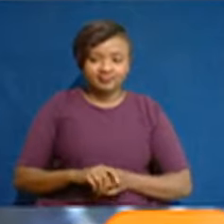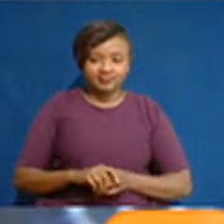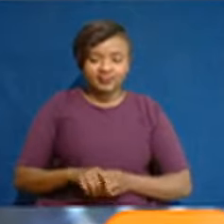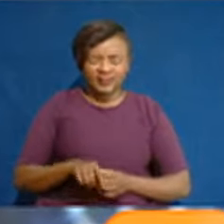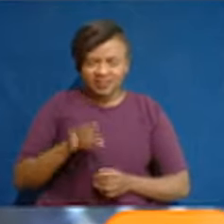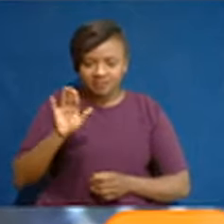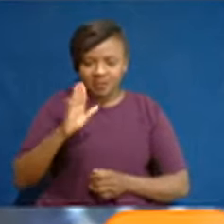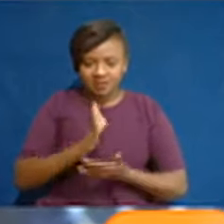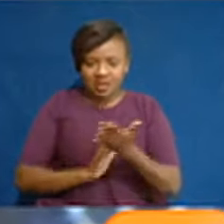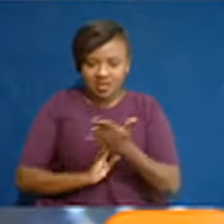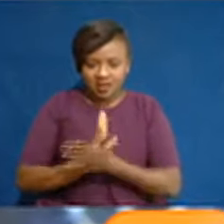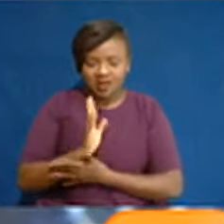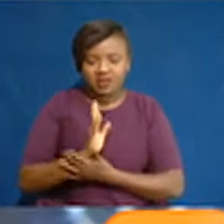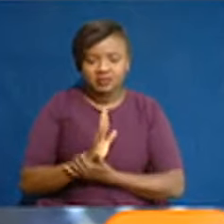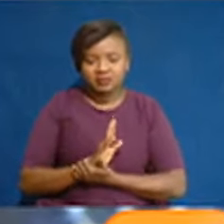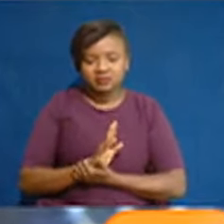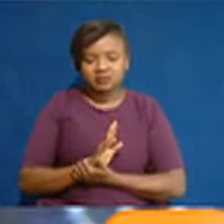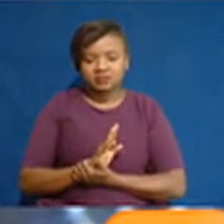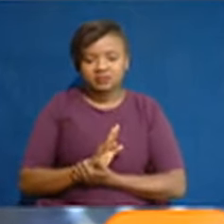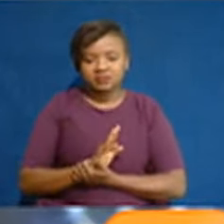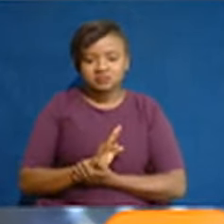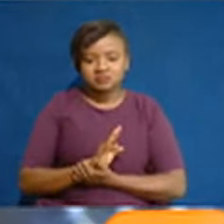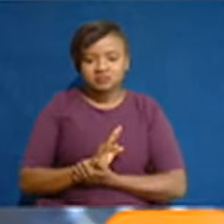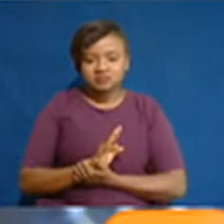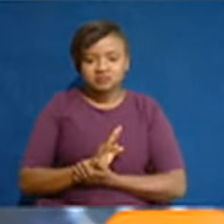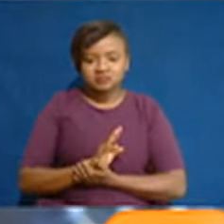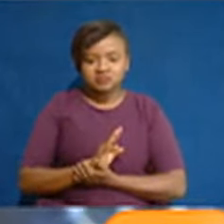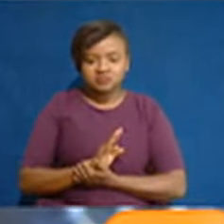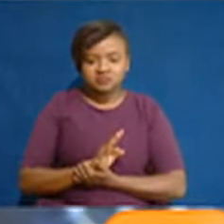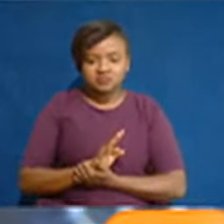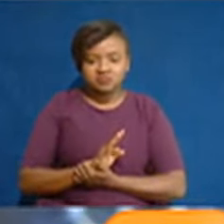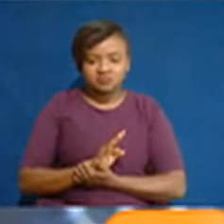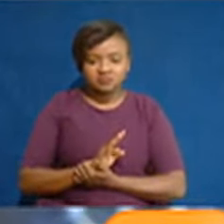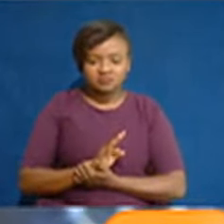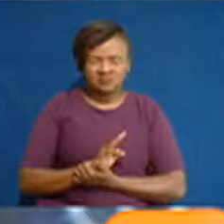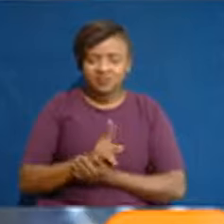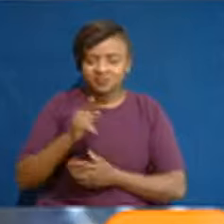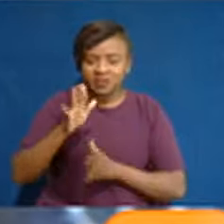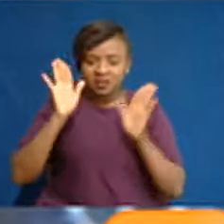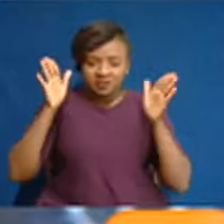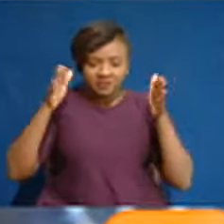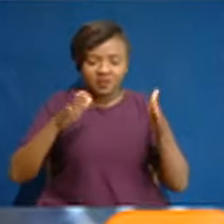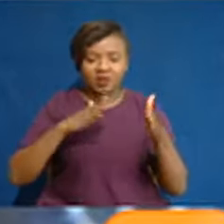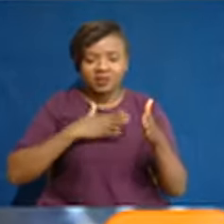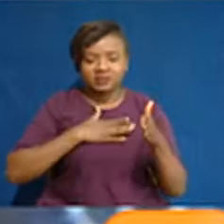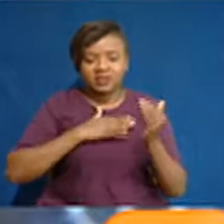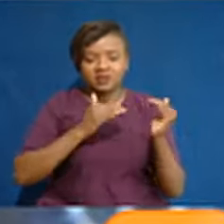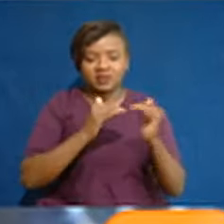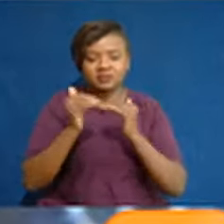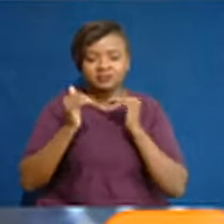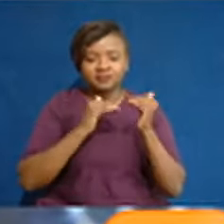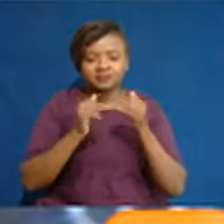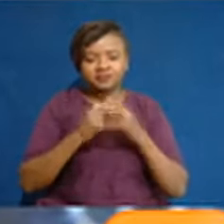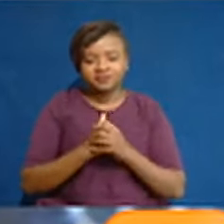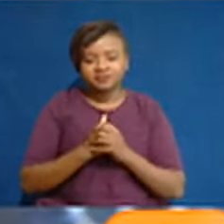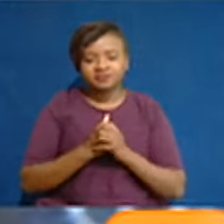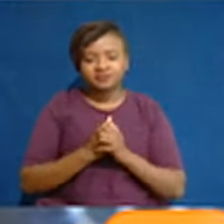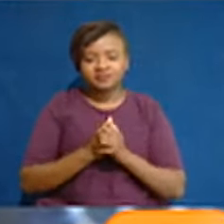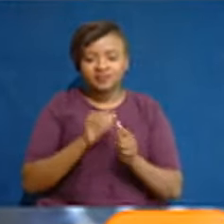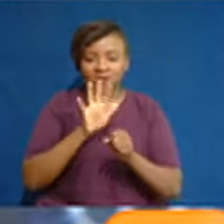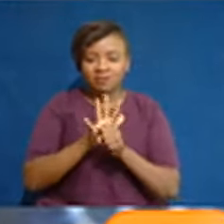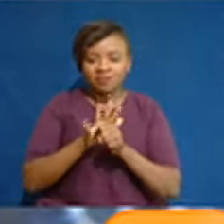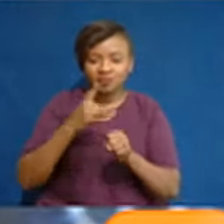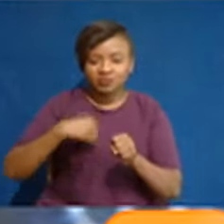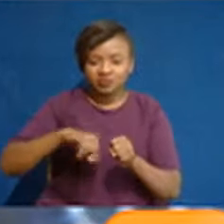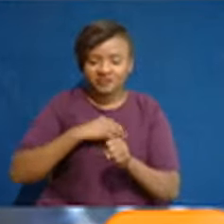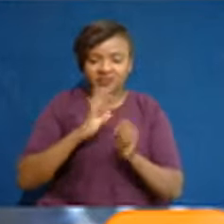guaranteed freedom that is at the center of our democracy. For many of us, we have been involved in civic education,